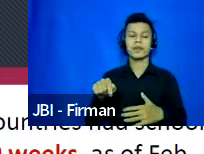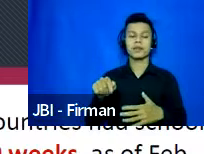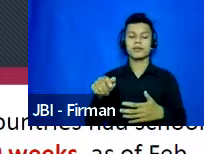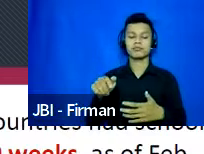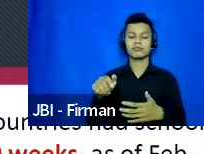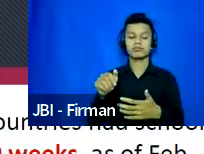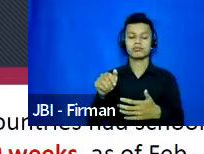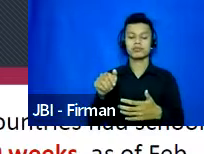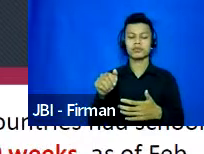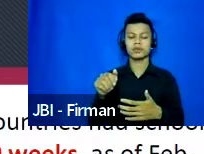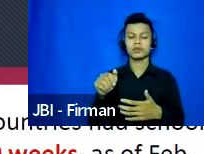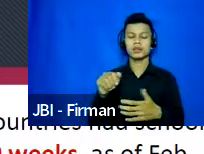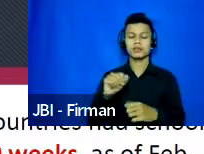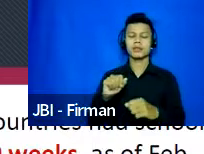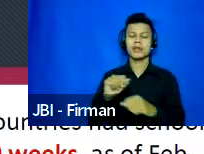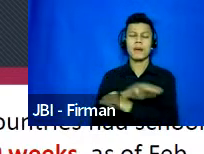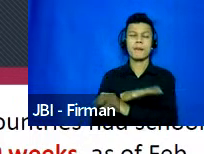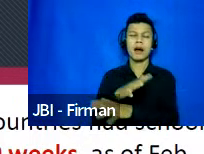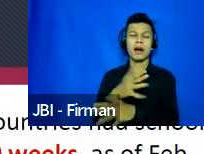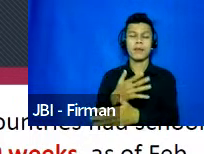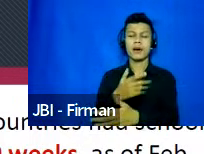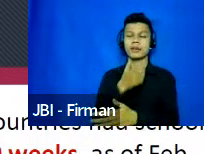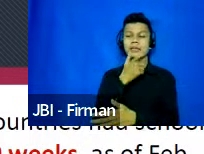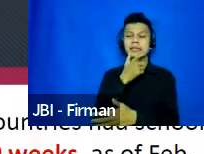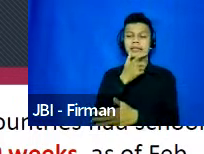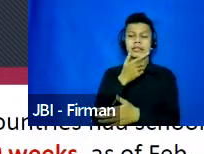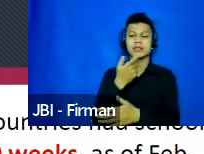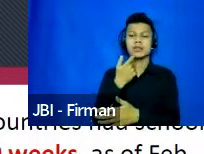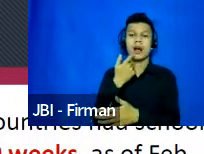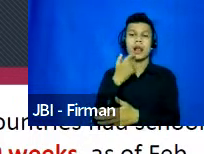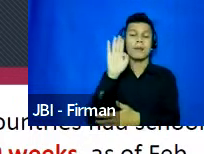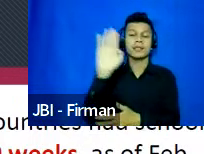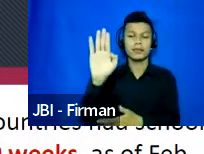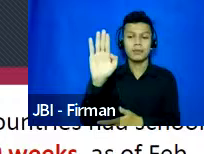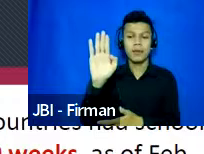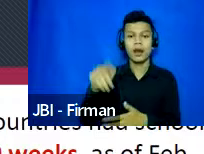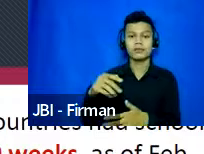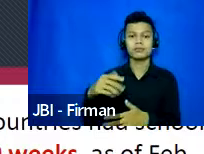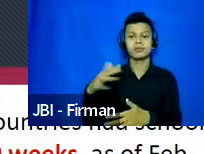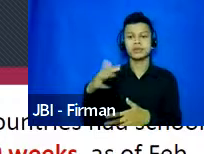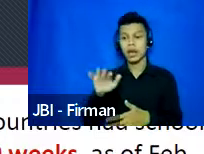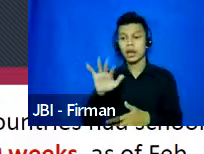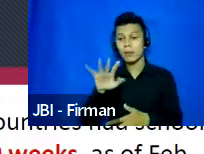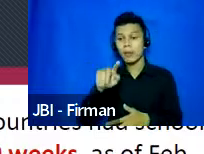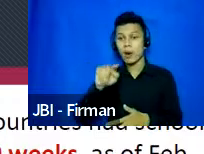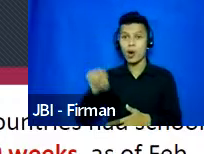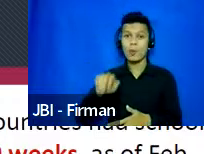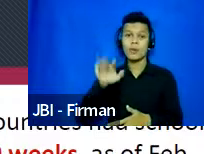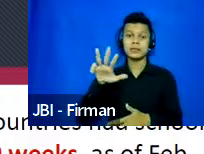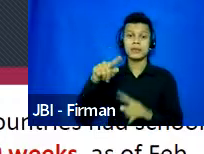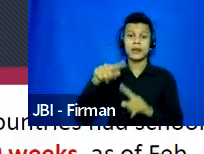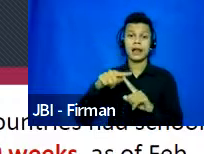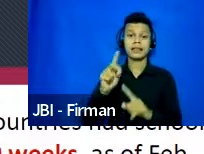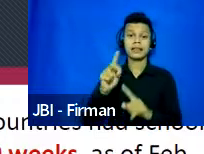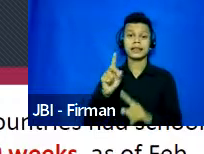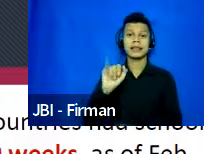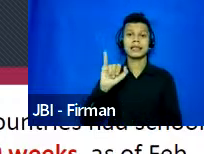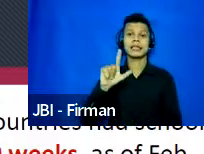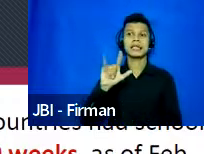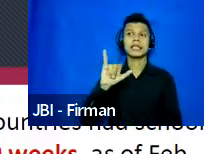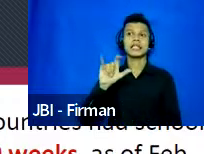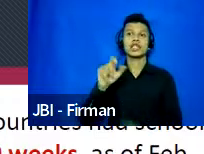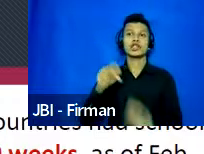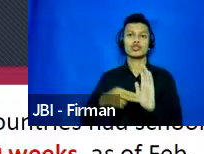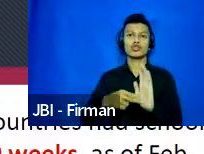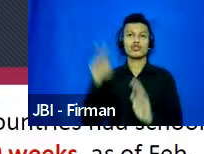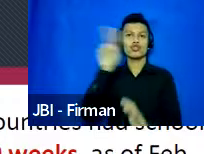It's estimated that up to $5.9 trillion could be lost in earnings for children in low